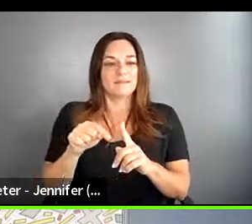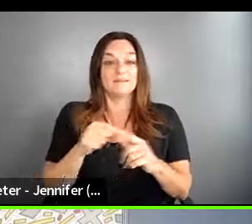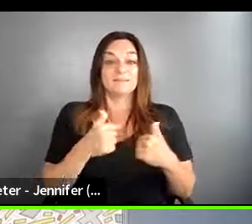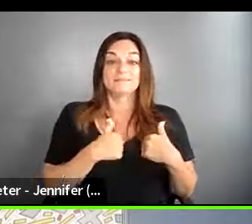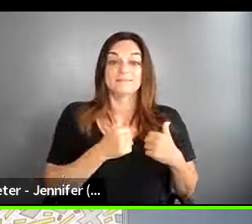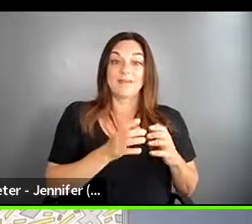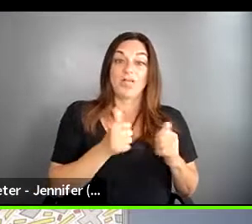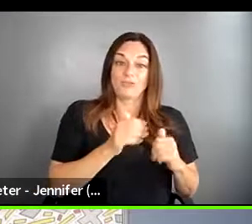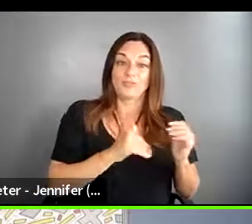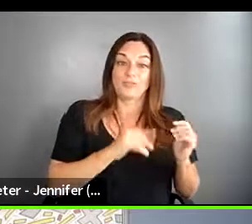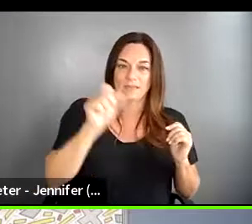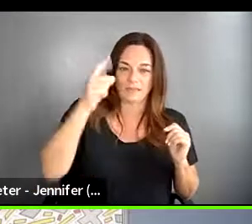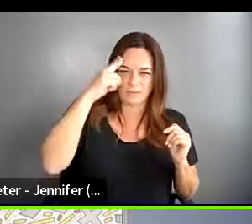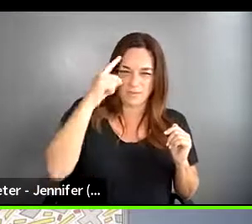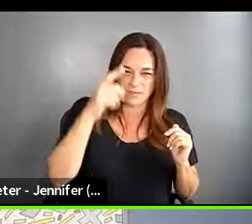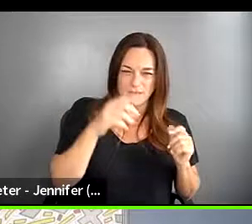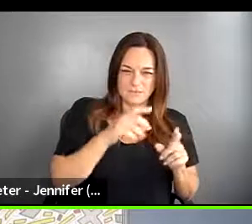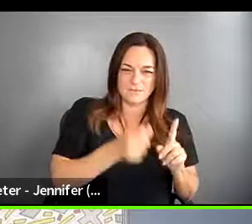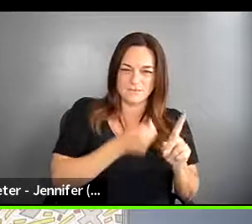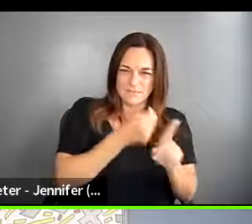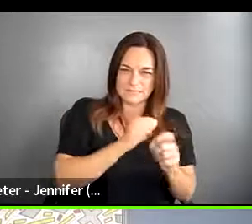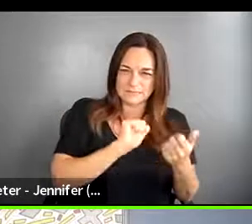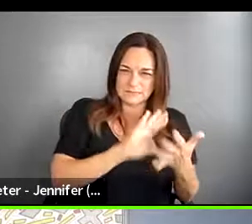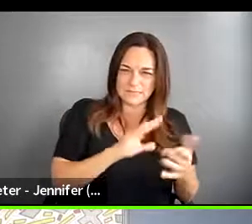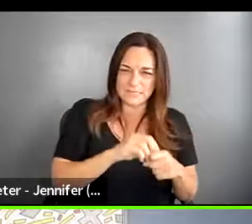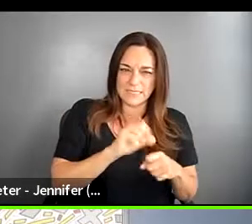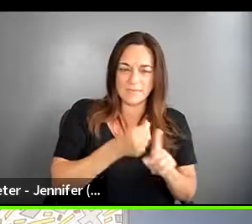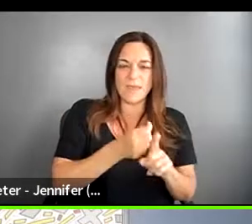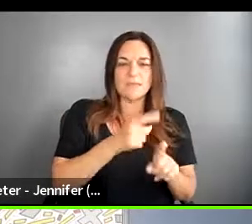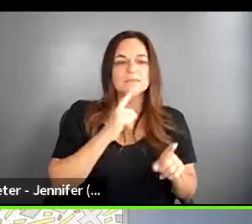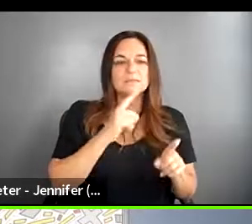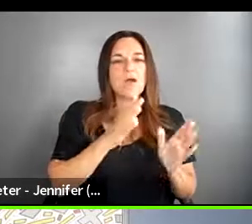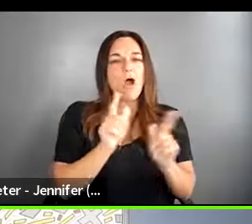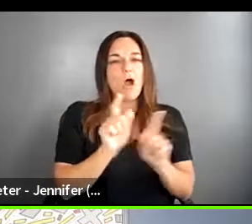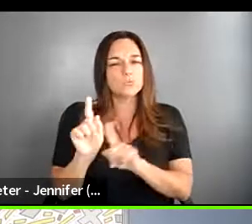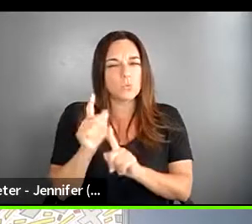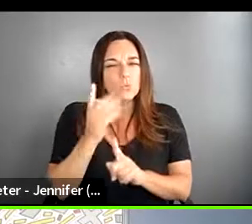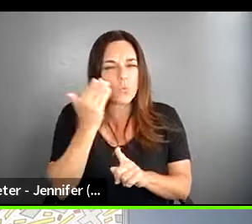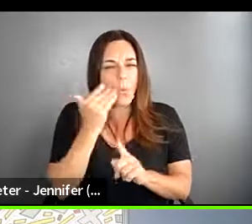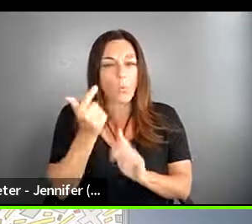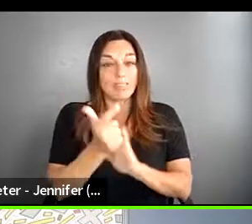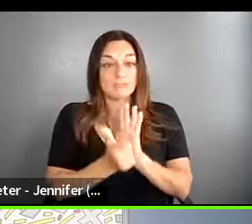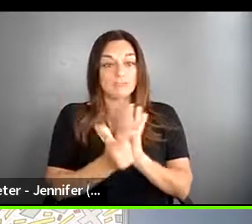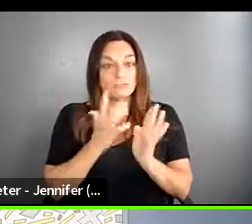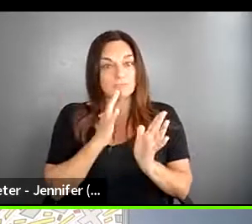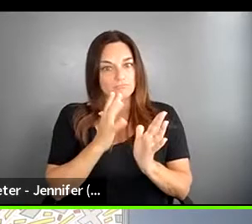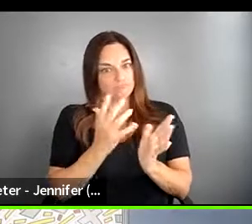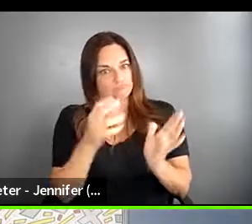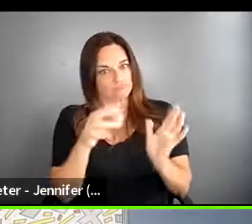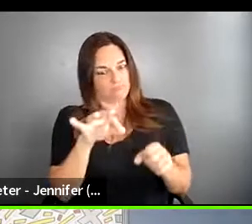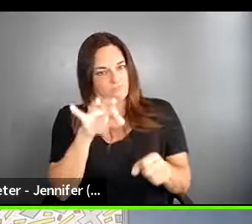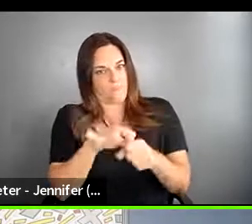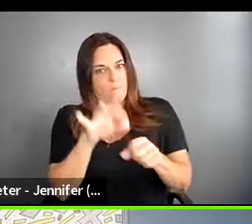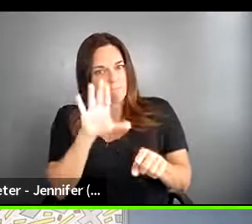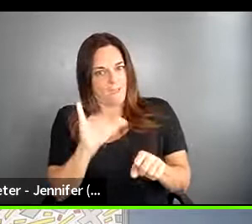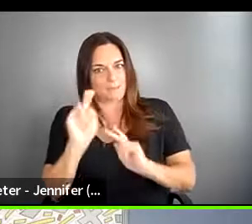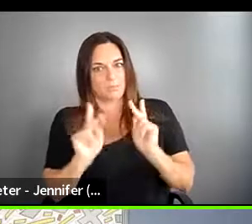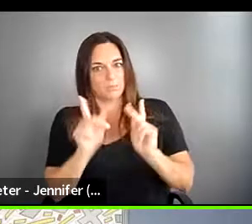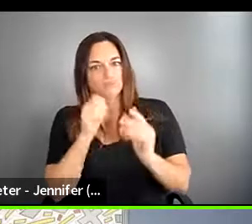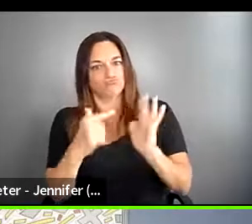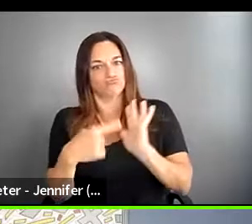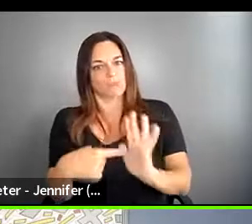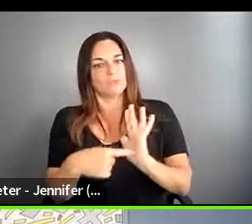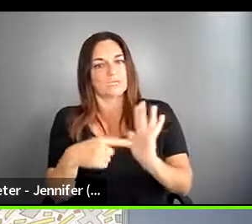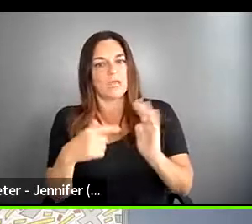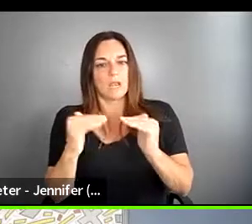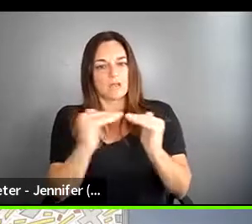Capitol plays an important role in our impact. We also know that legislators are voted by the people to represent them adequately. Anderson, can you